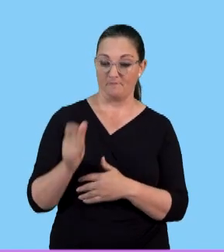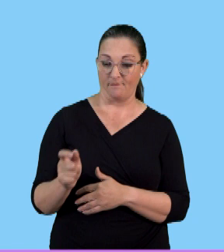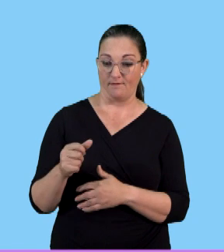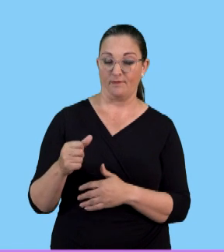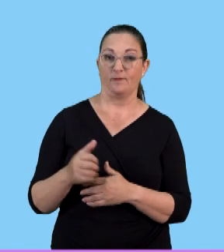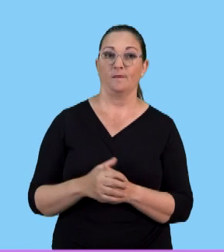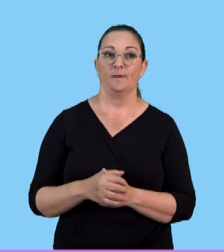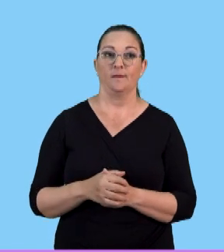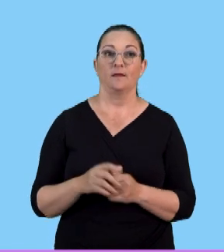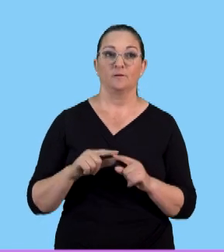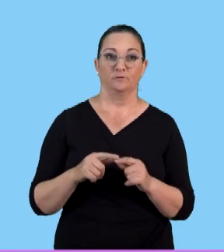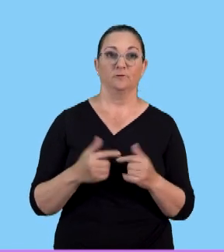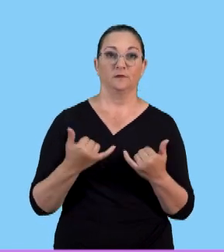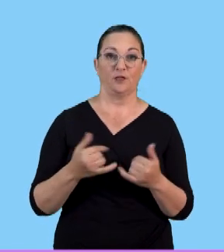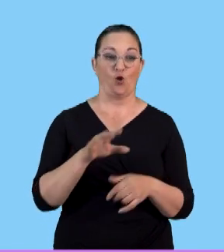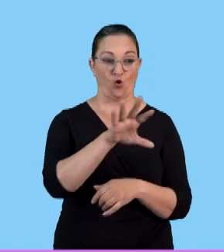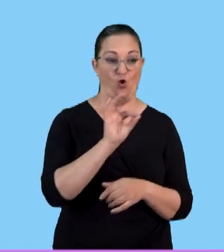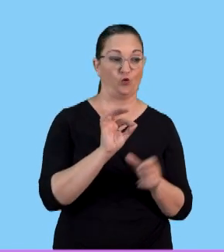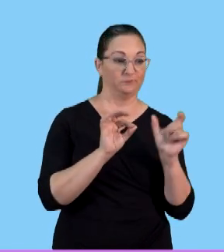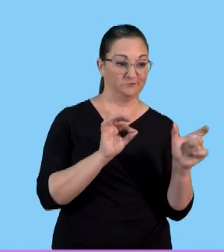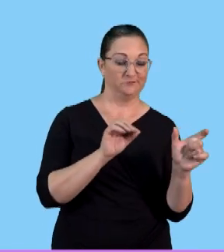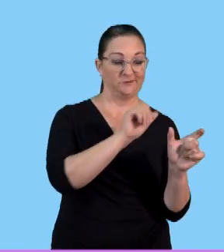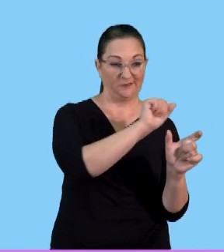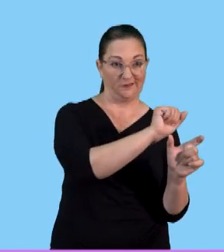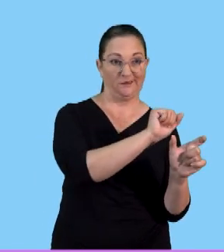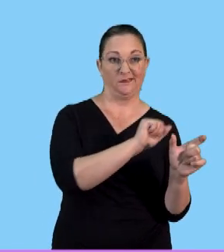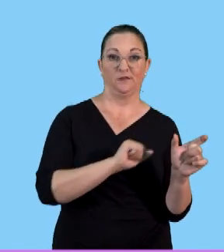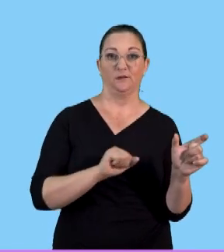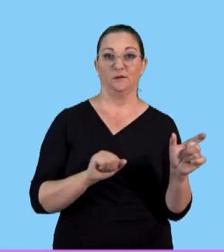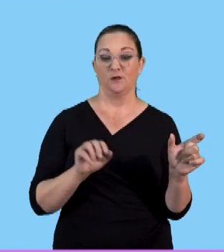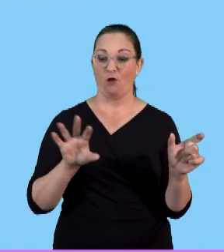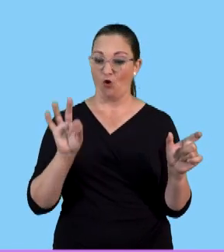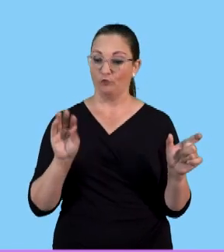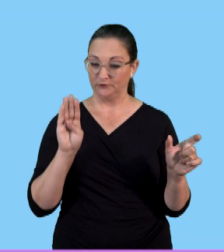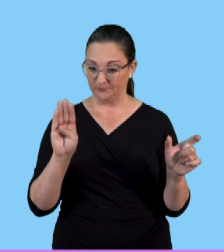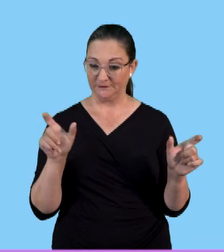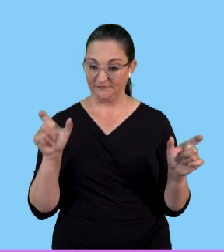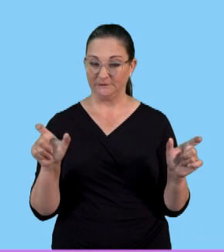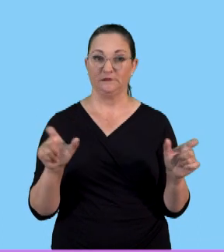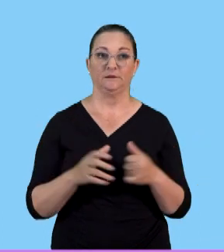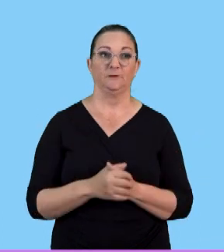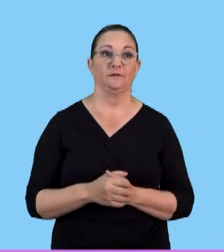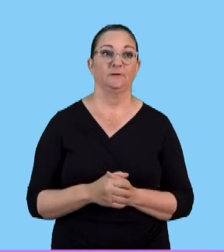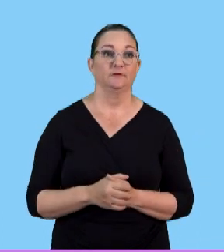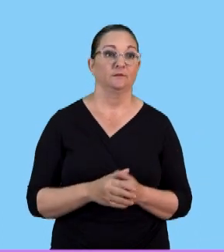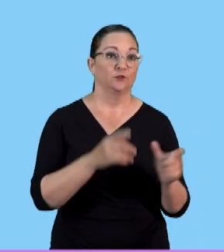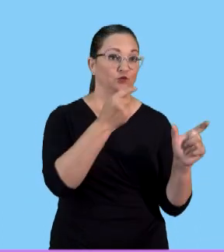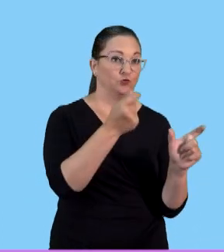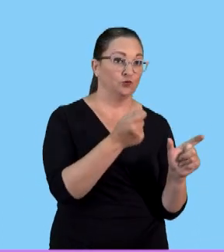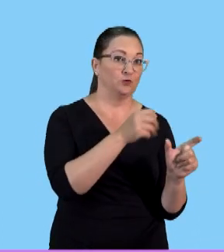fee. Now, so these are the options. So this is option A, where a cost will be